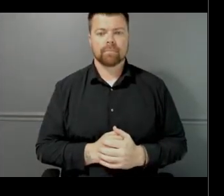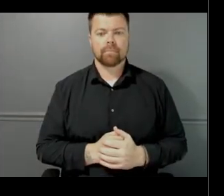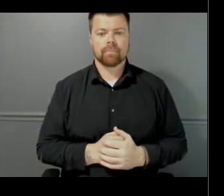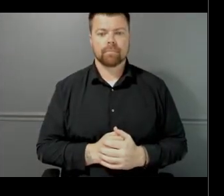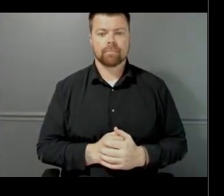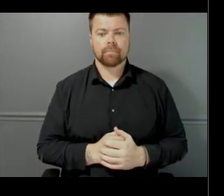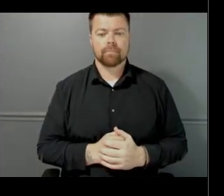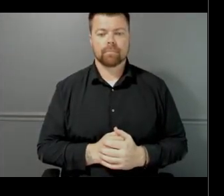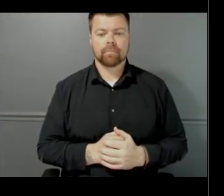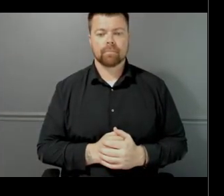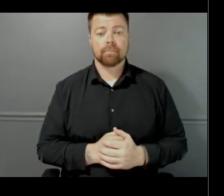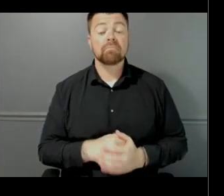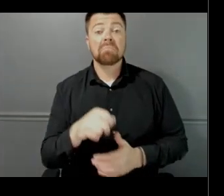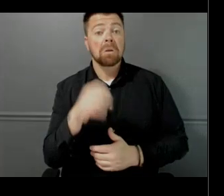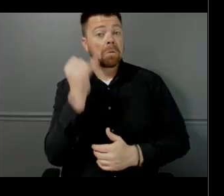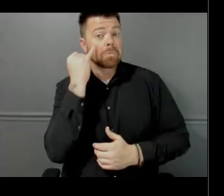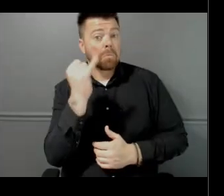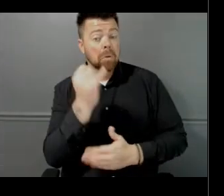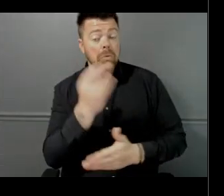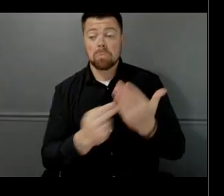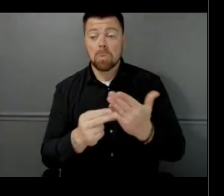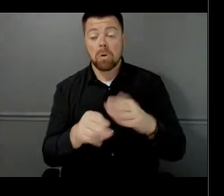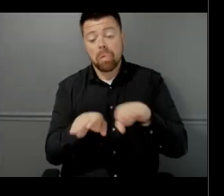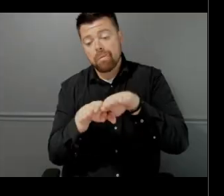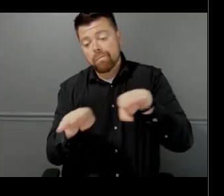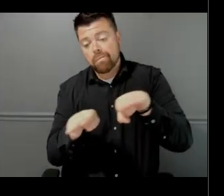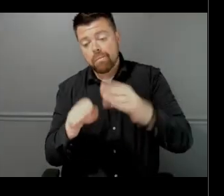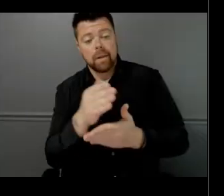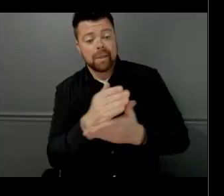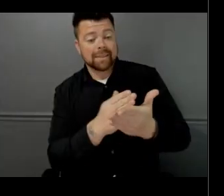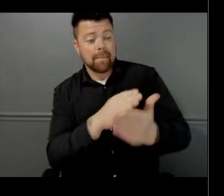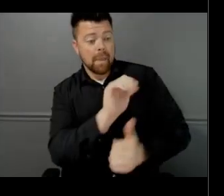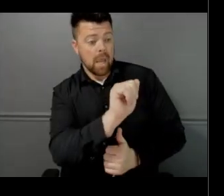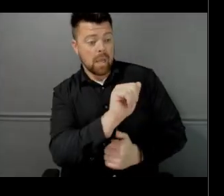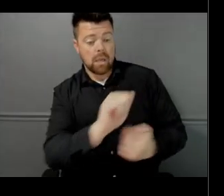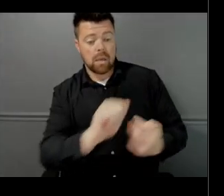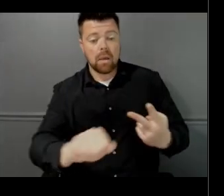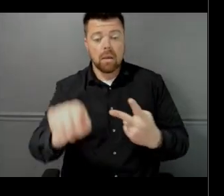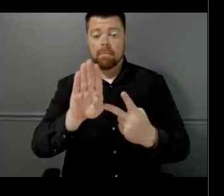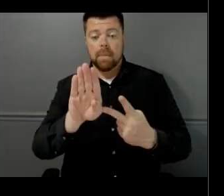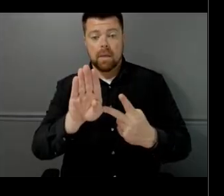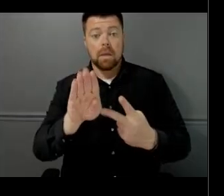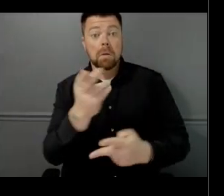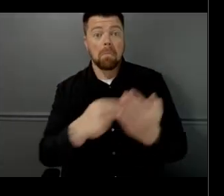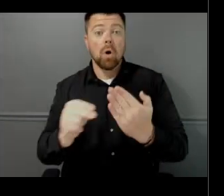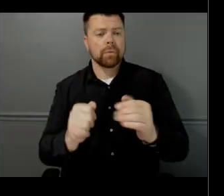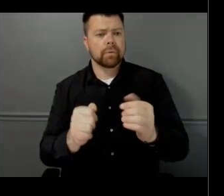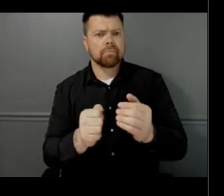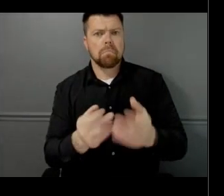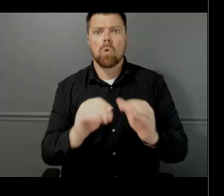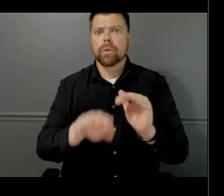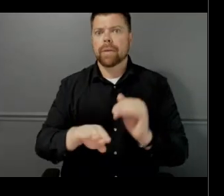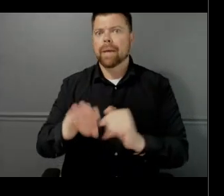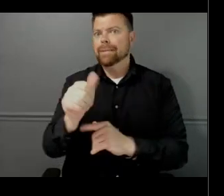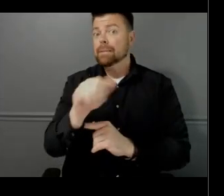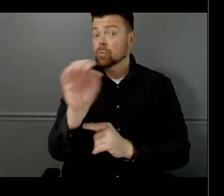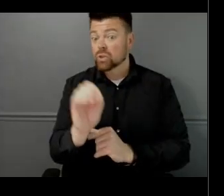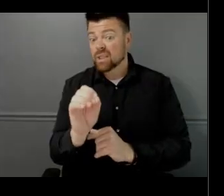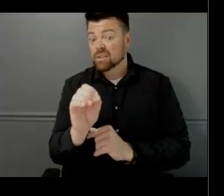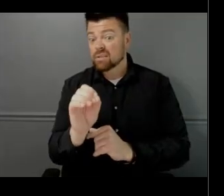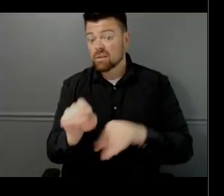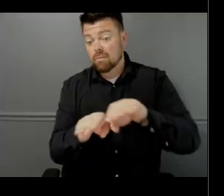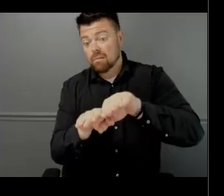If both the slope in step A and step B exceed 10%,